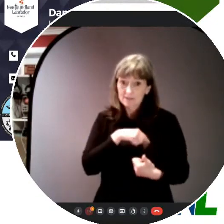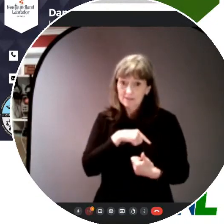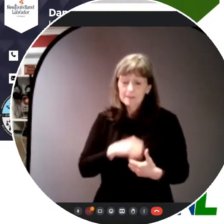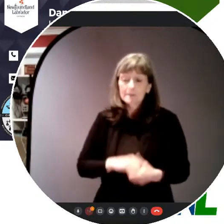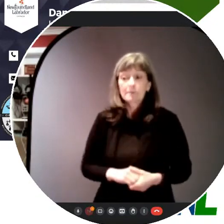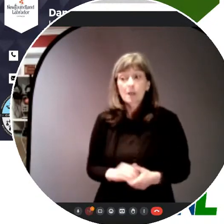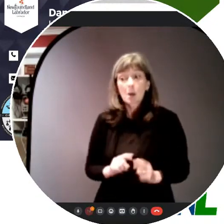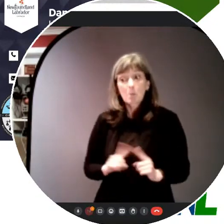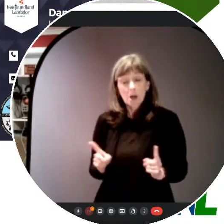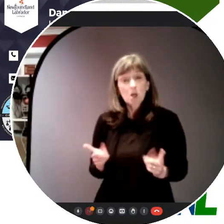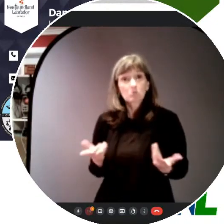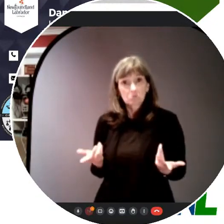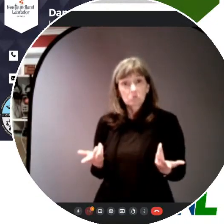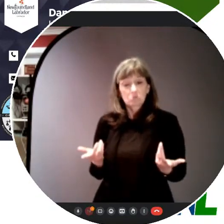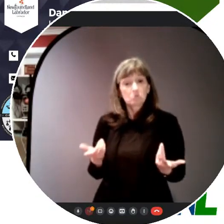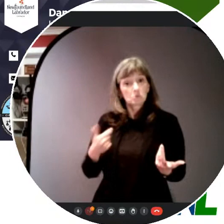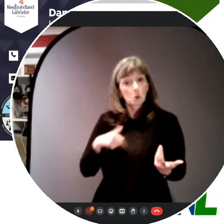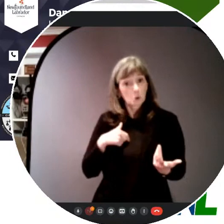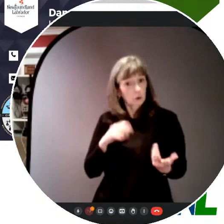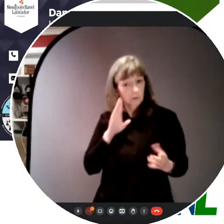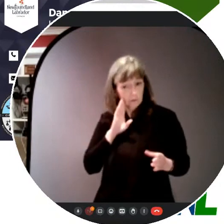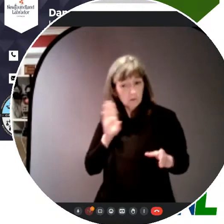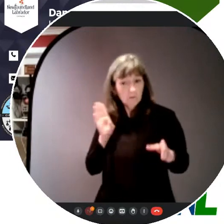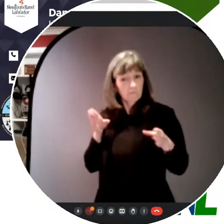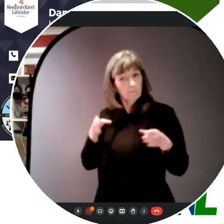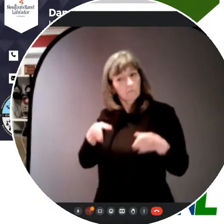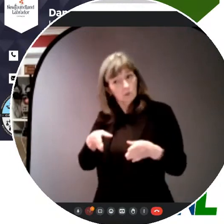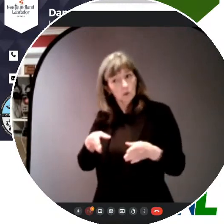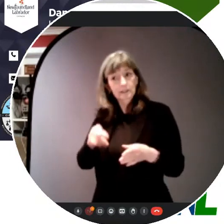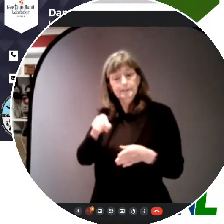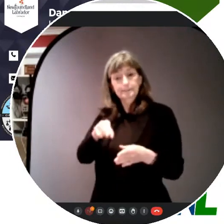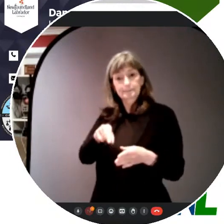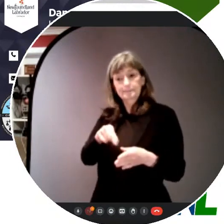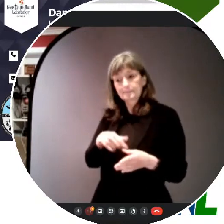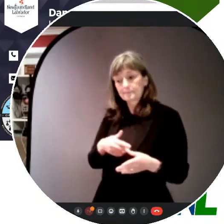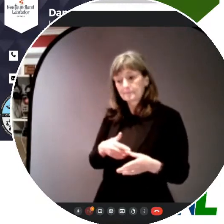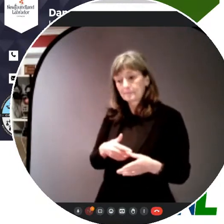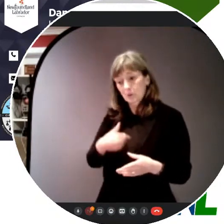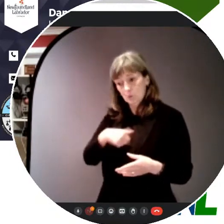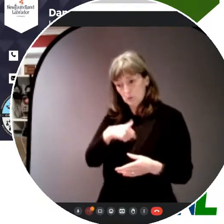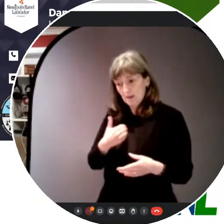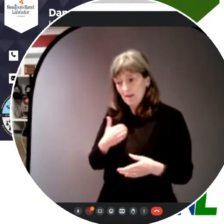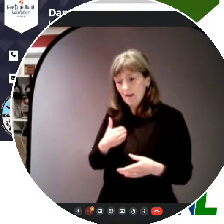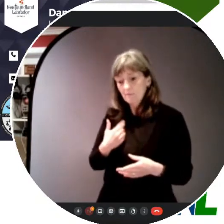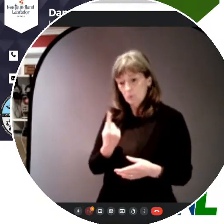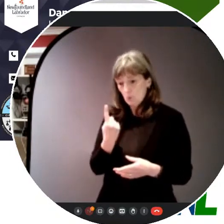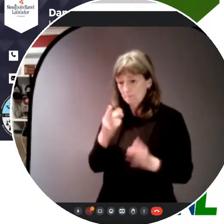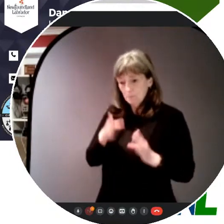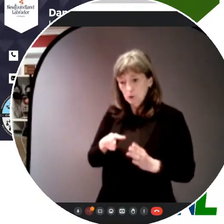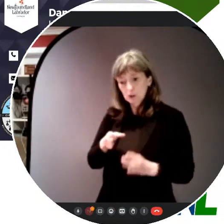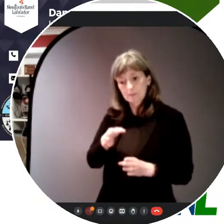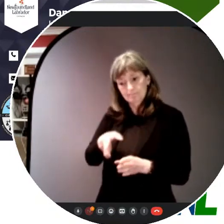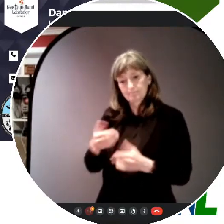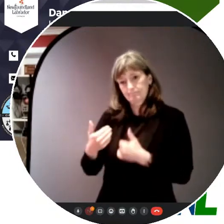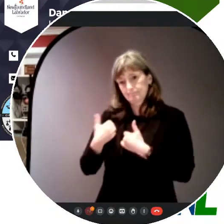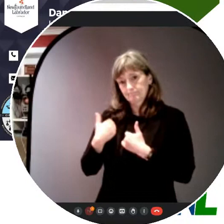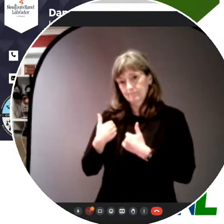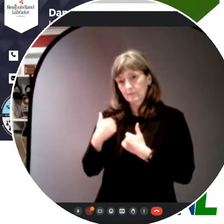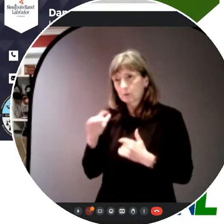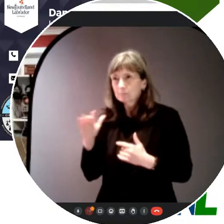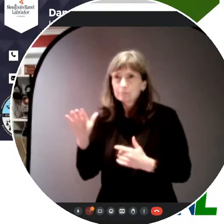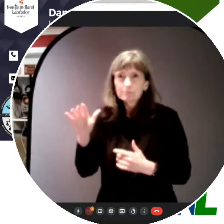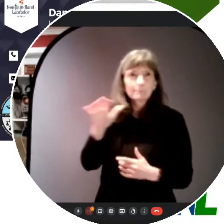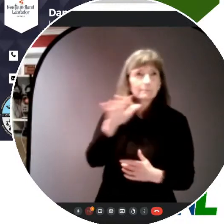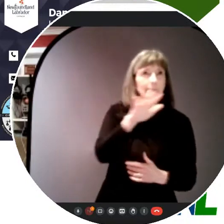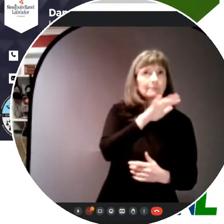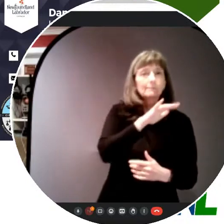been taking a very focused view on this. We have a dedicated individual responsible for looking at recruitment